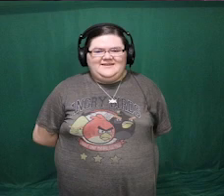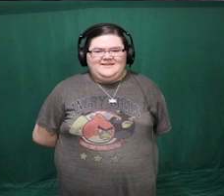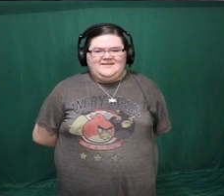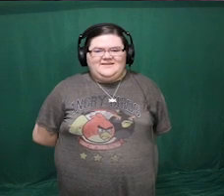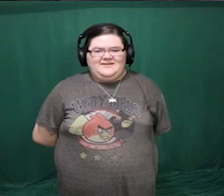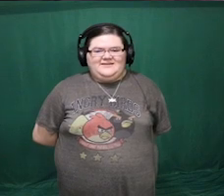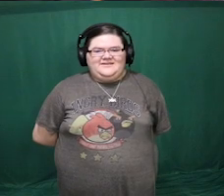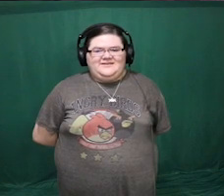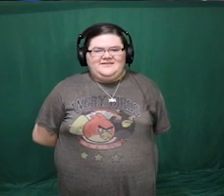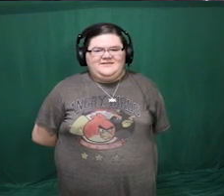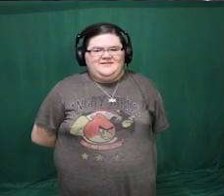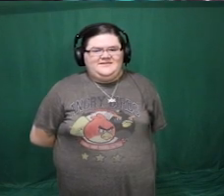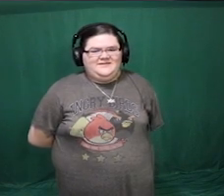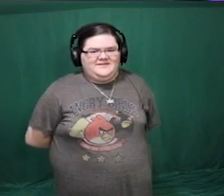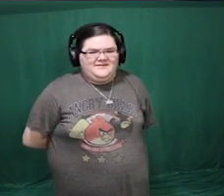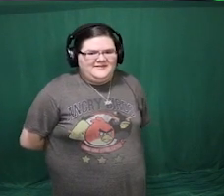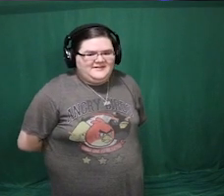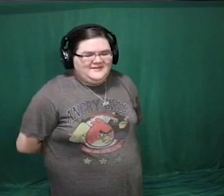Okay. You're dumb!